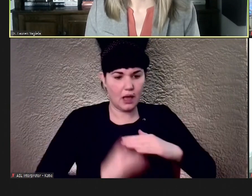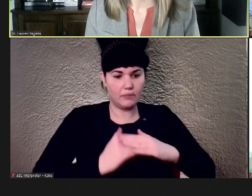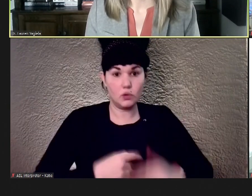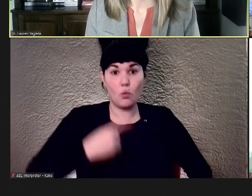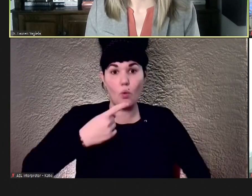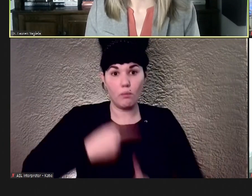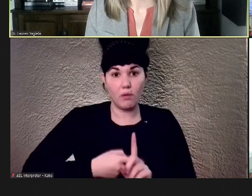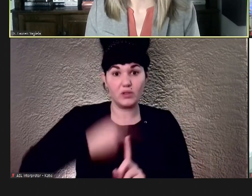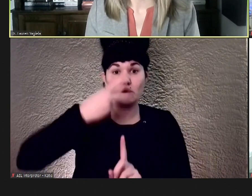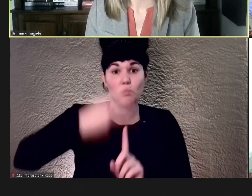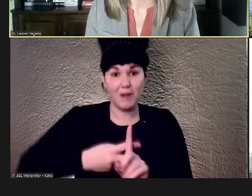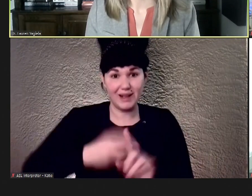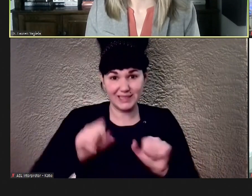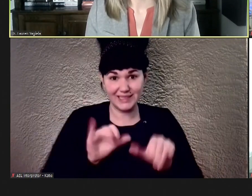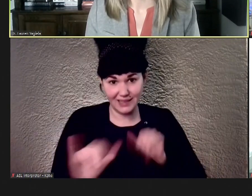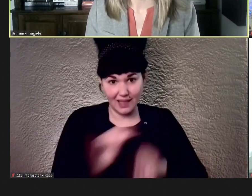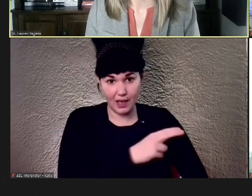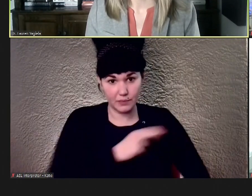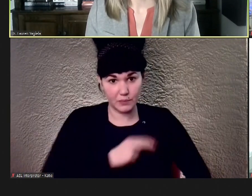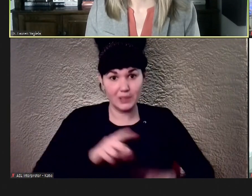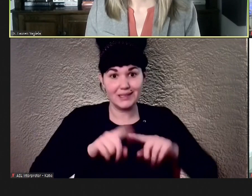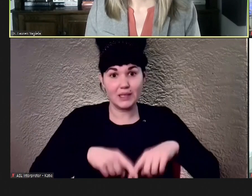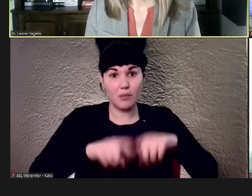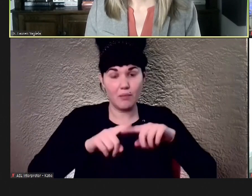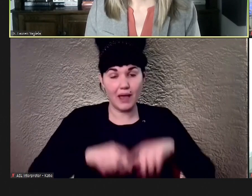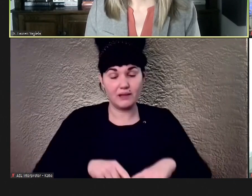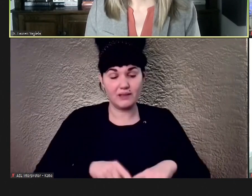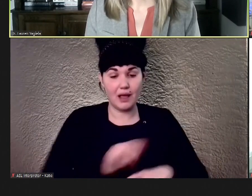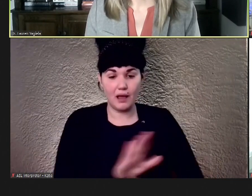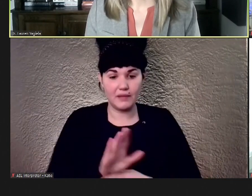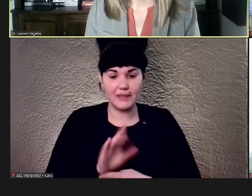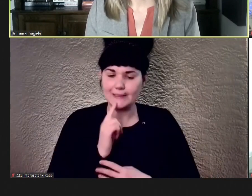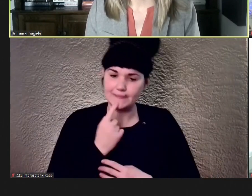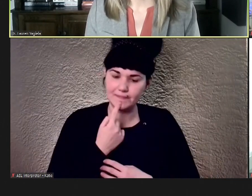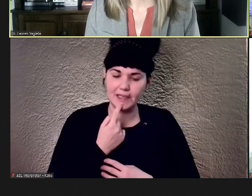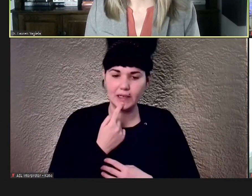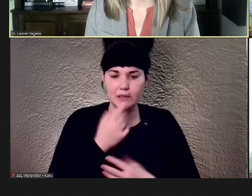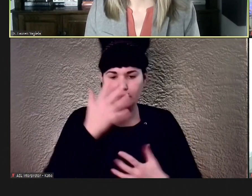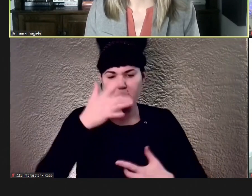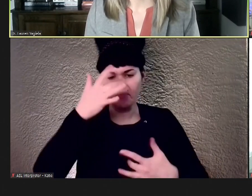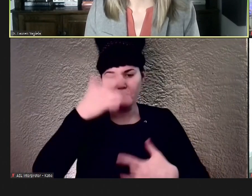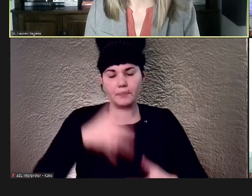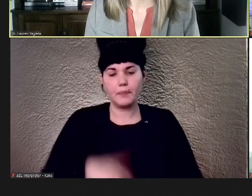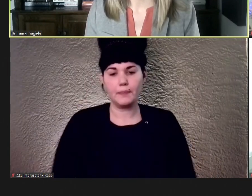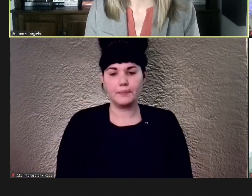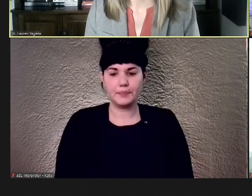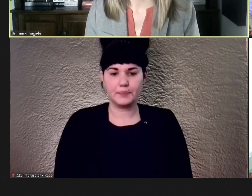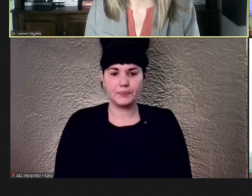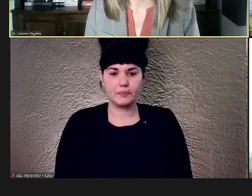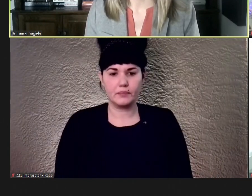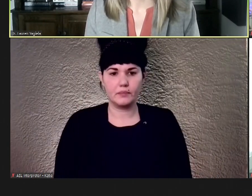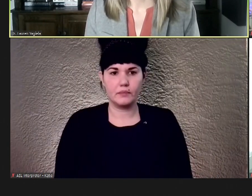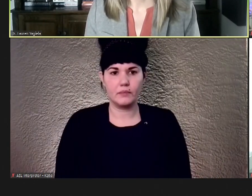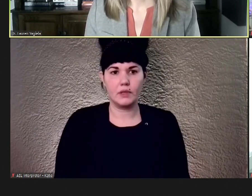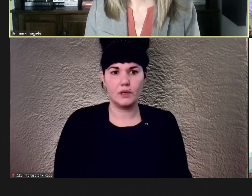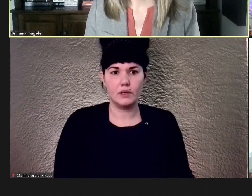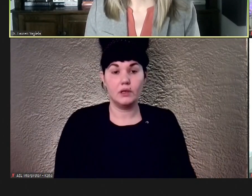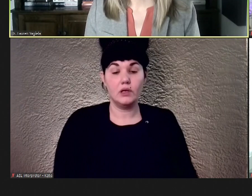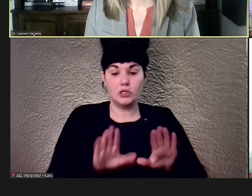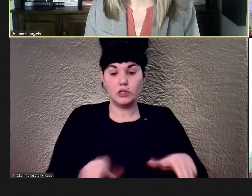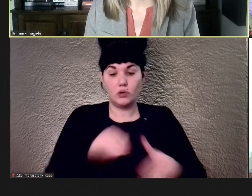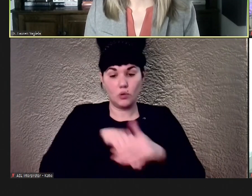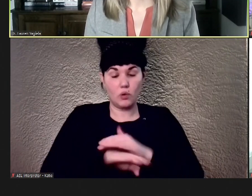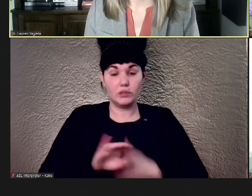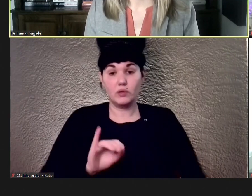months, depending on how severe their illness was. Further, children who experience a pediatric ICU admission are at risk